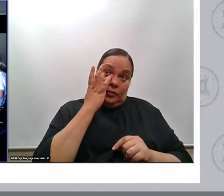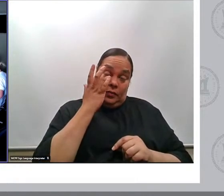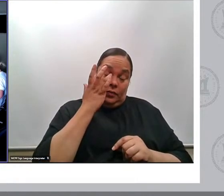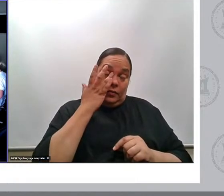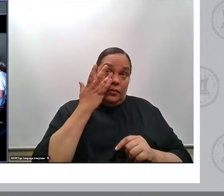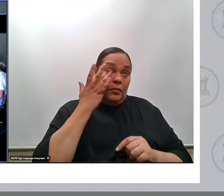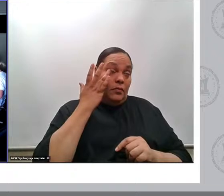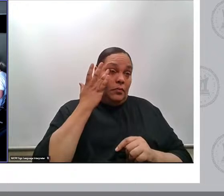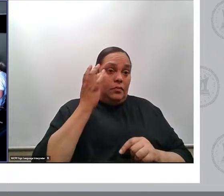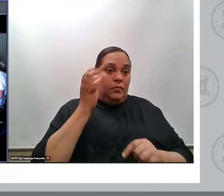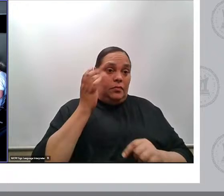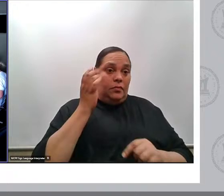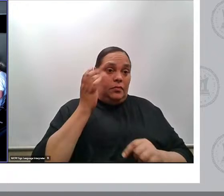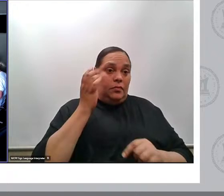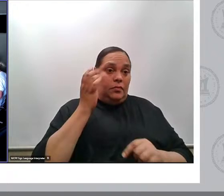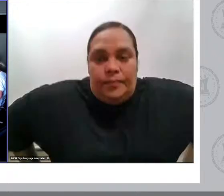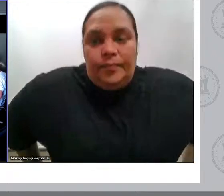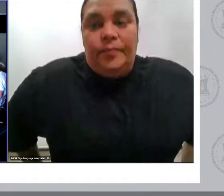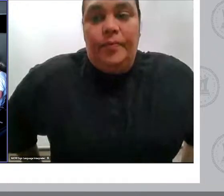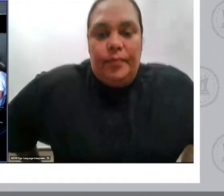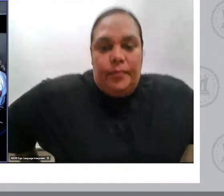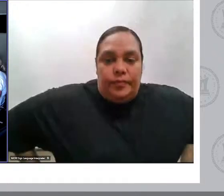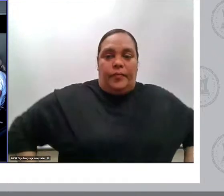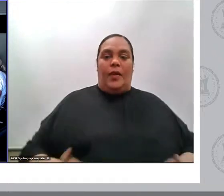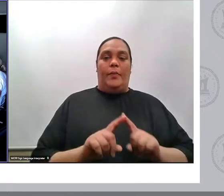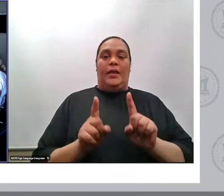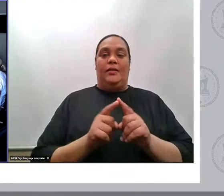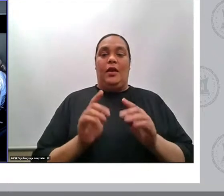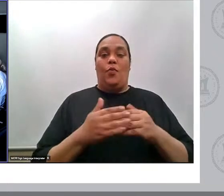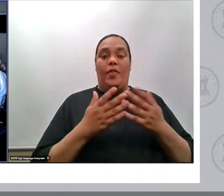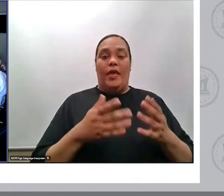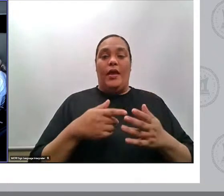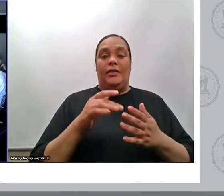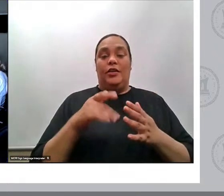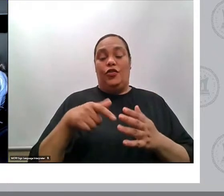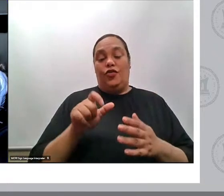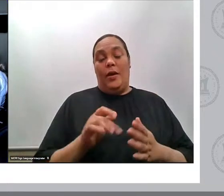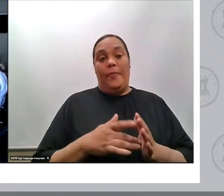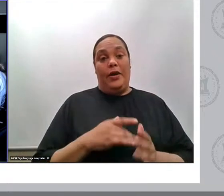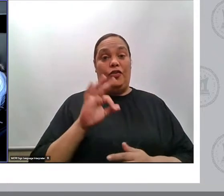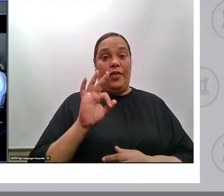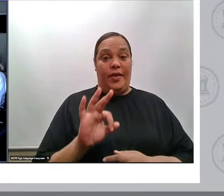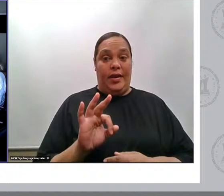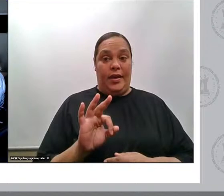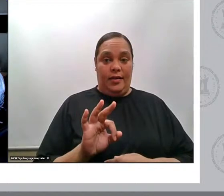But also with that, Chair, in page 3,